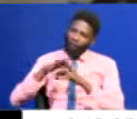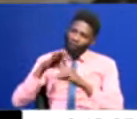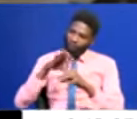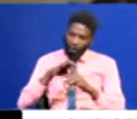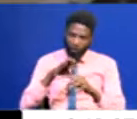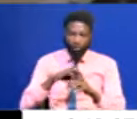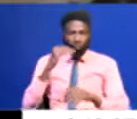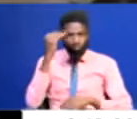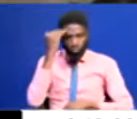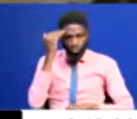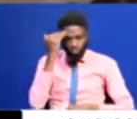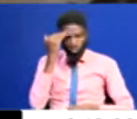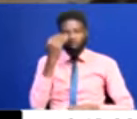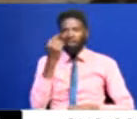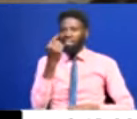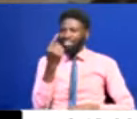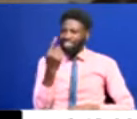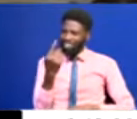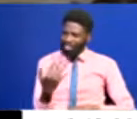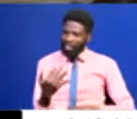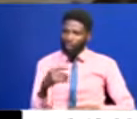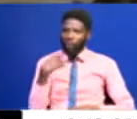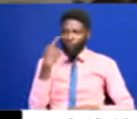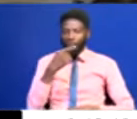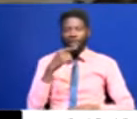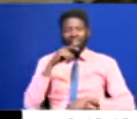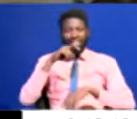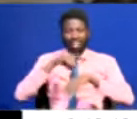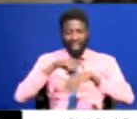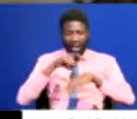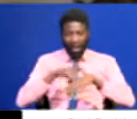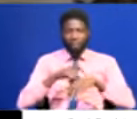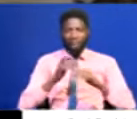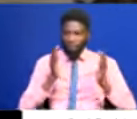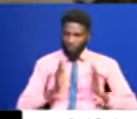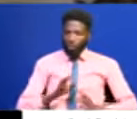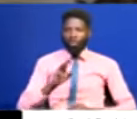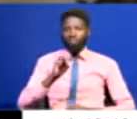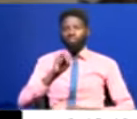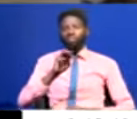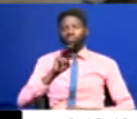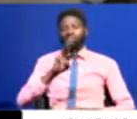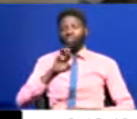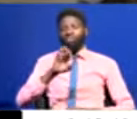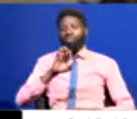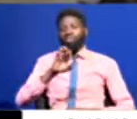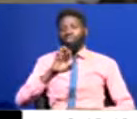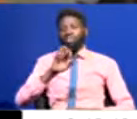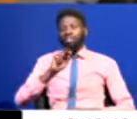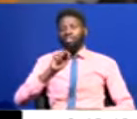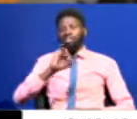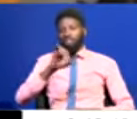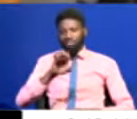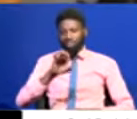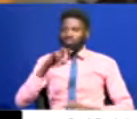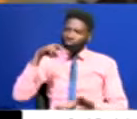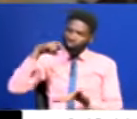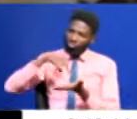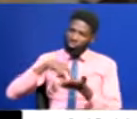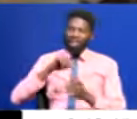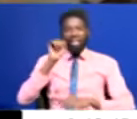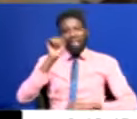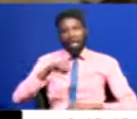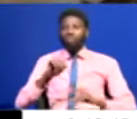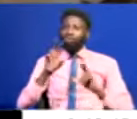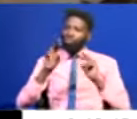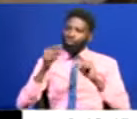call voting unajua inamaanisha nini? Mwenje asimame, aseme yes or no. Na